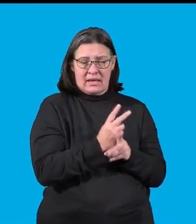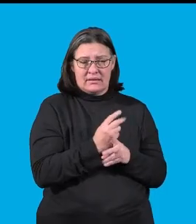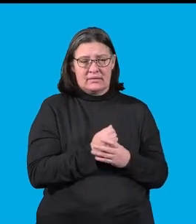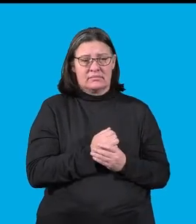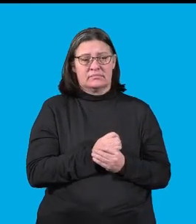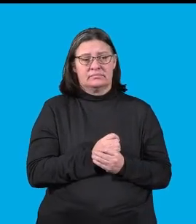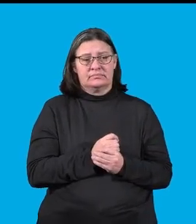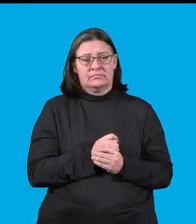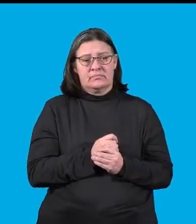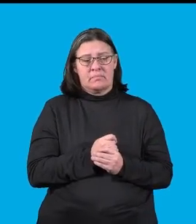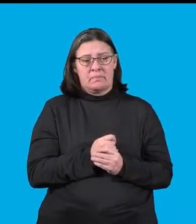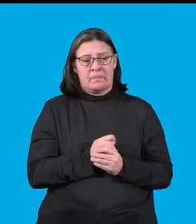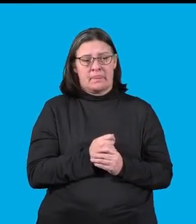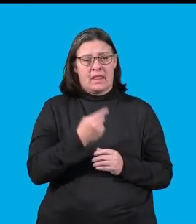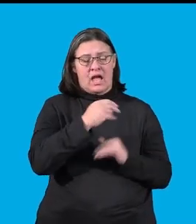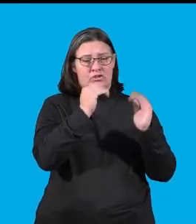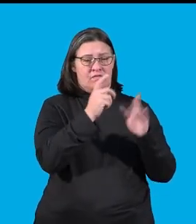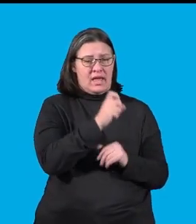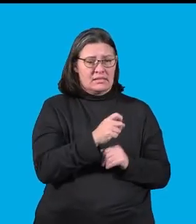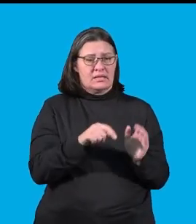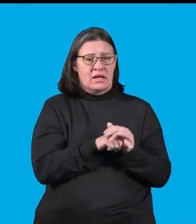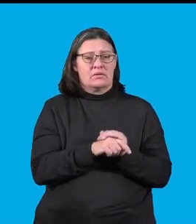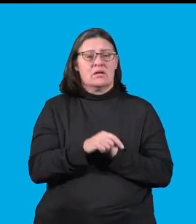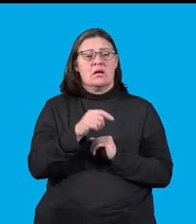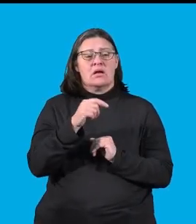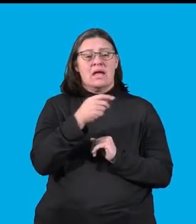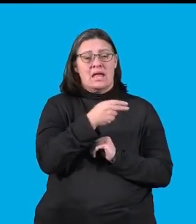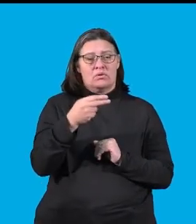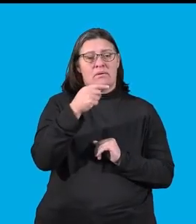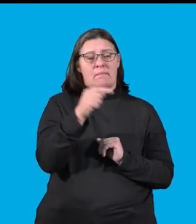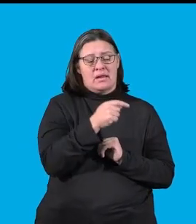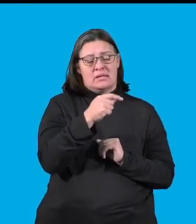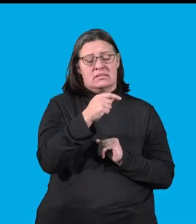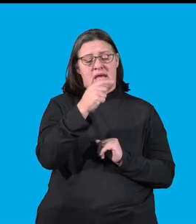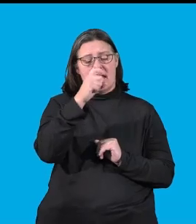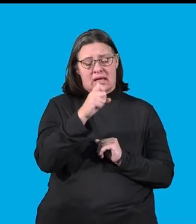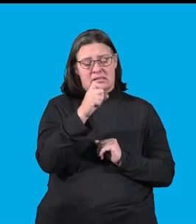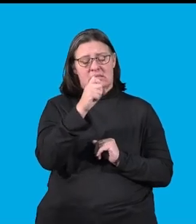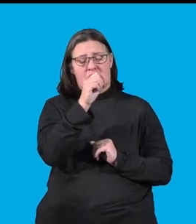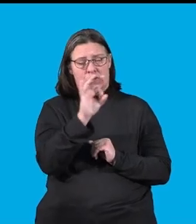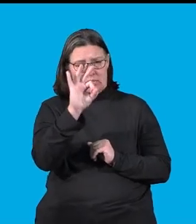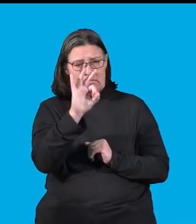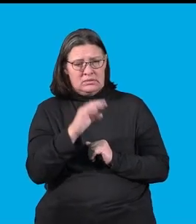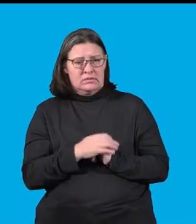x again. Let's write it down. It's minus x cubed